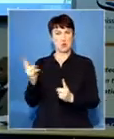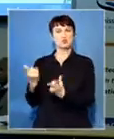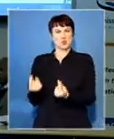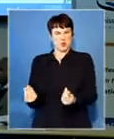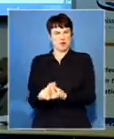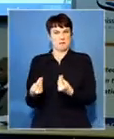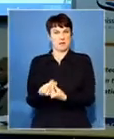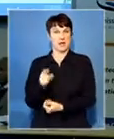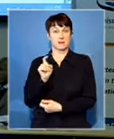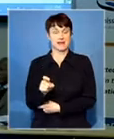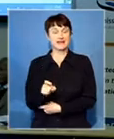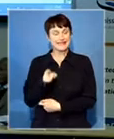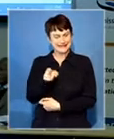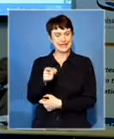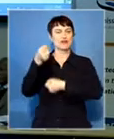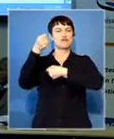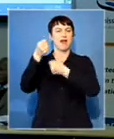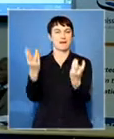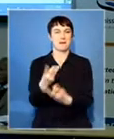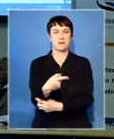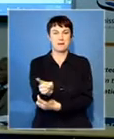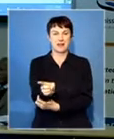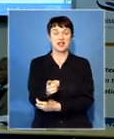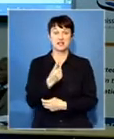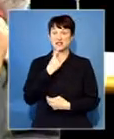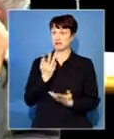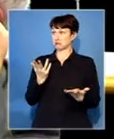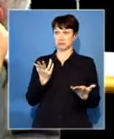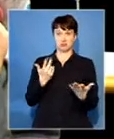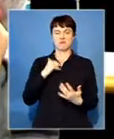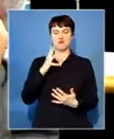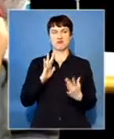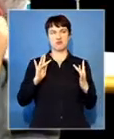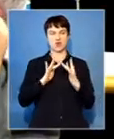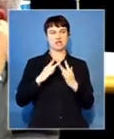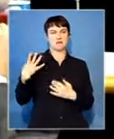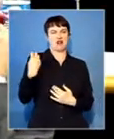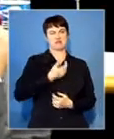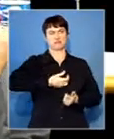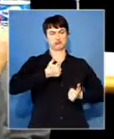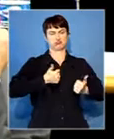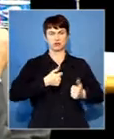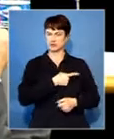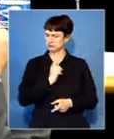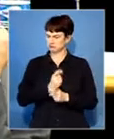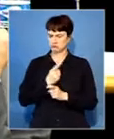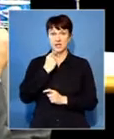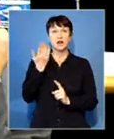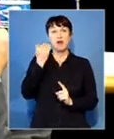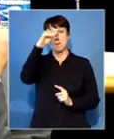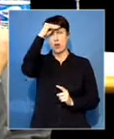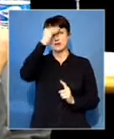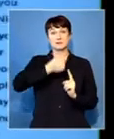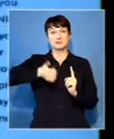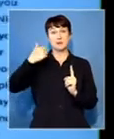wildcat strikers, adding that he would contact cabinet ministers. Ramaphosa denied that he had influenced the then police